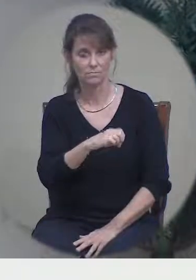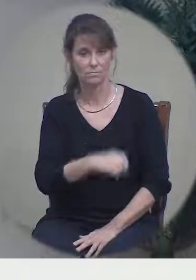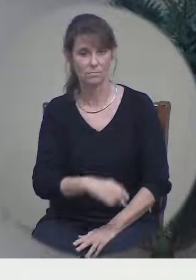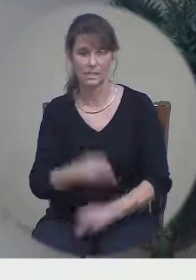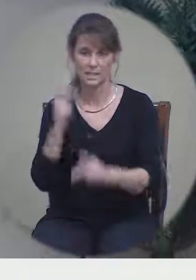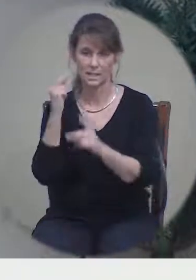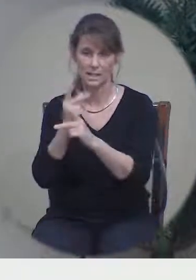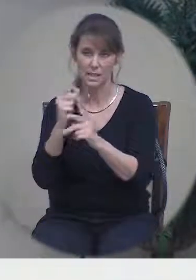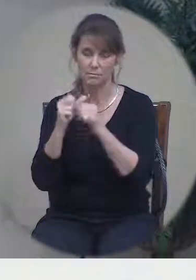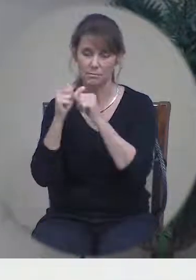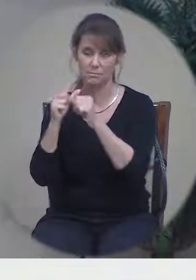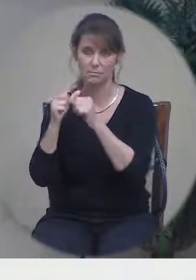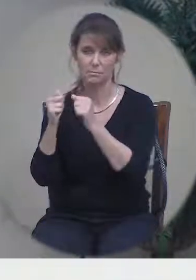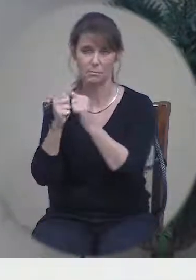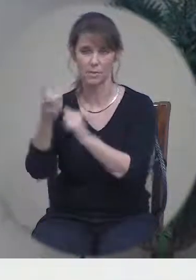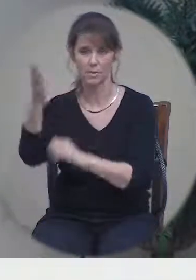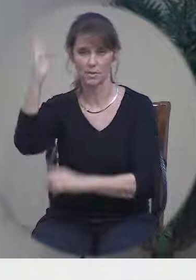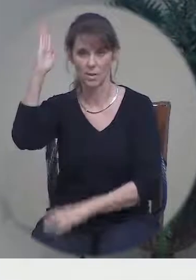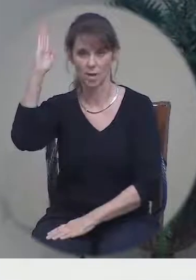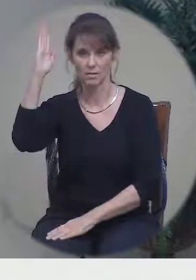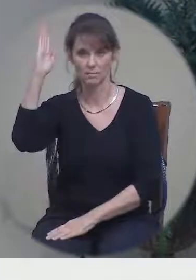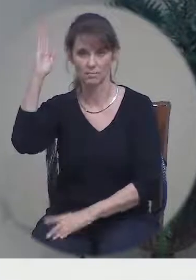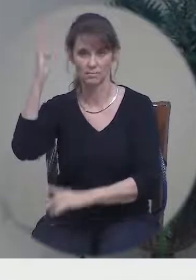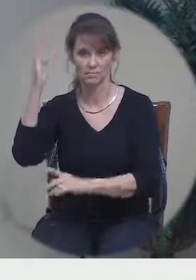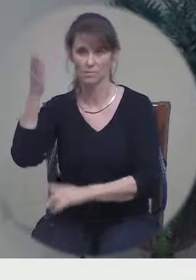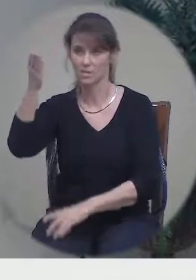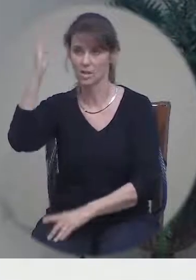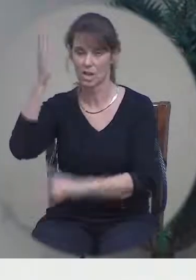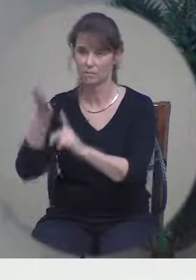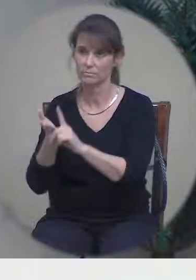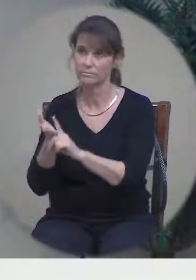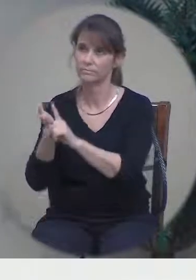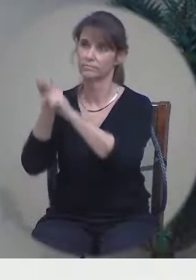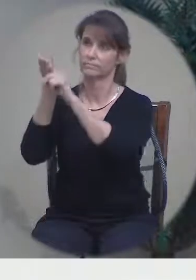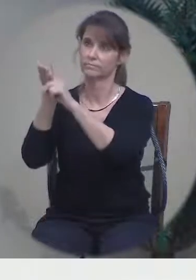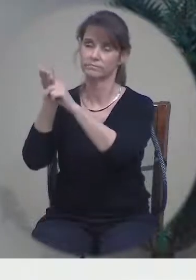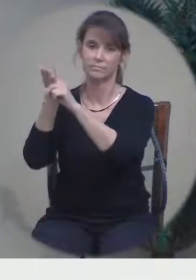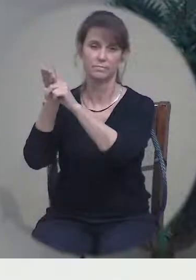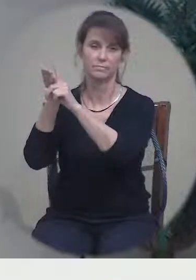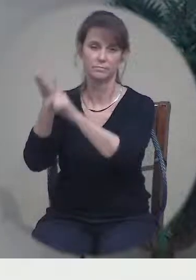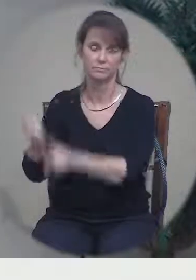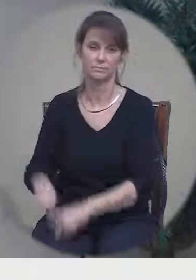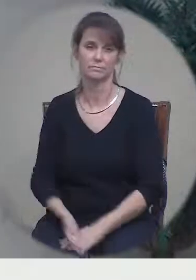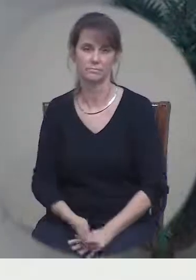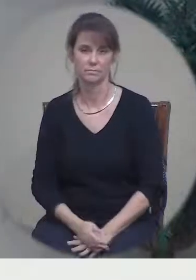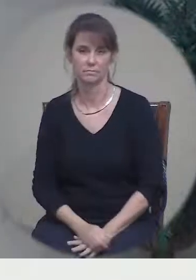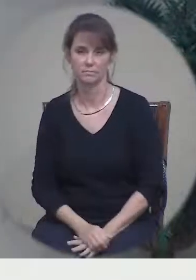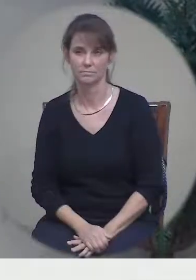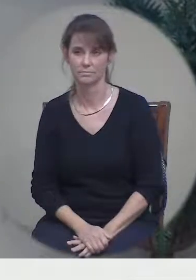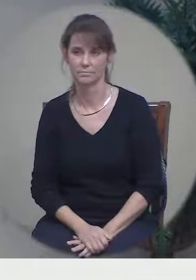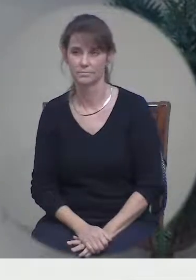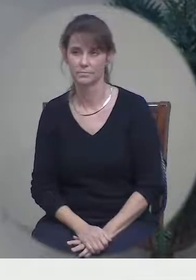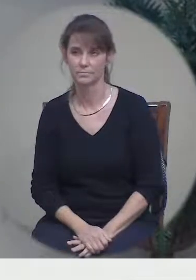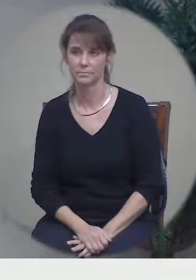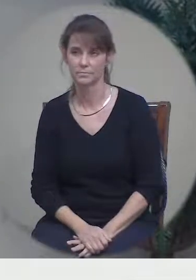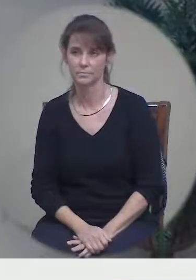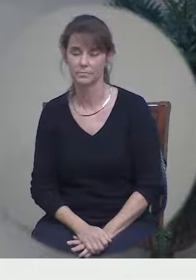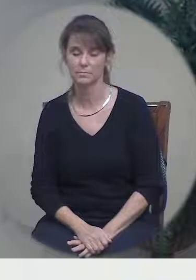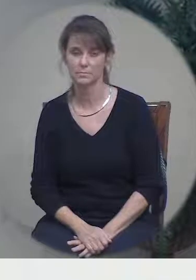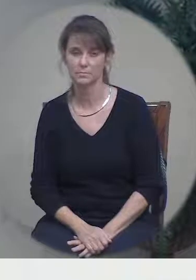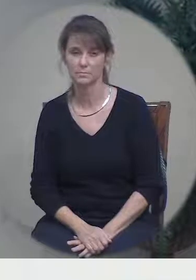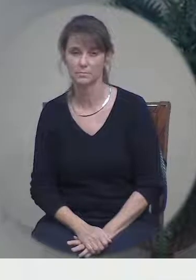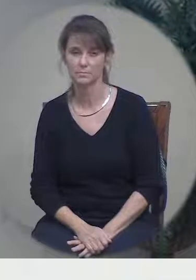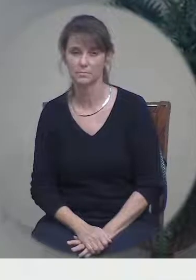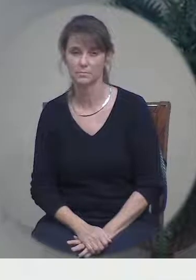Meredith Klein in the Wycliffe Bible Dictionary said kind of this: "The satanic assault on the integrity of Job is